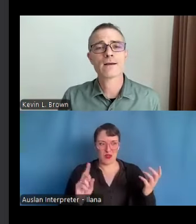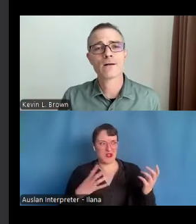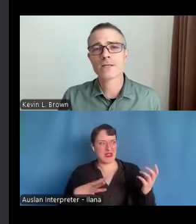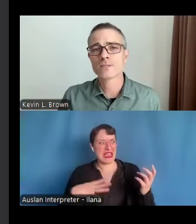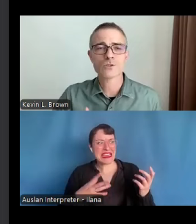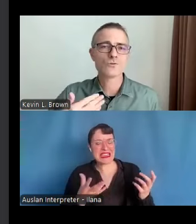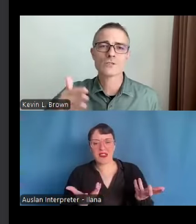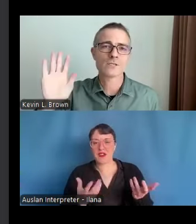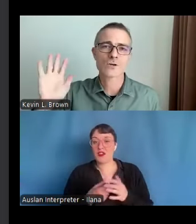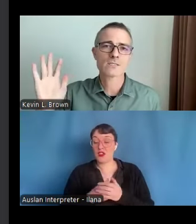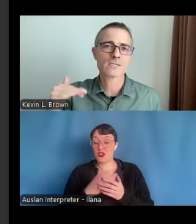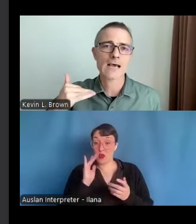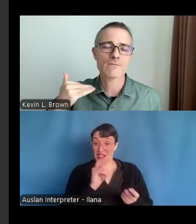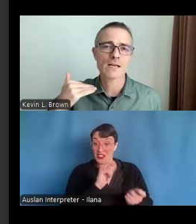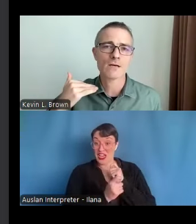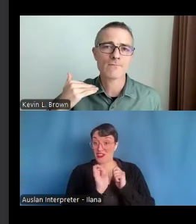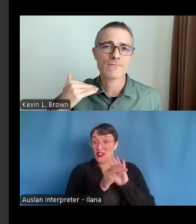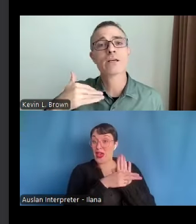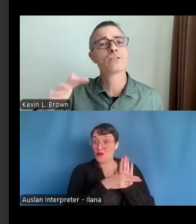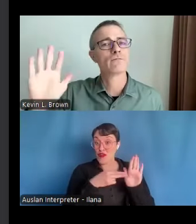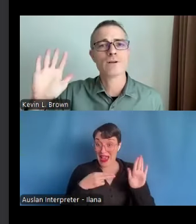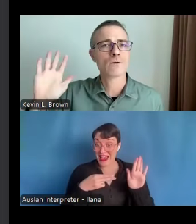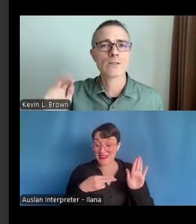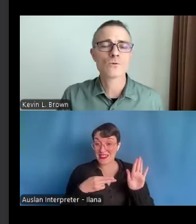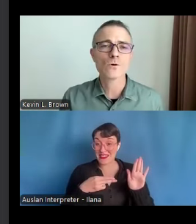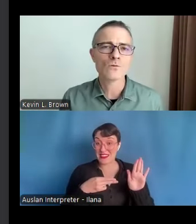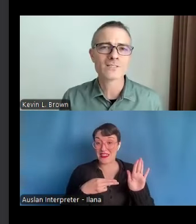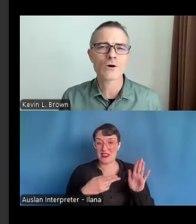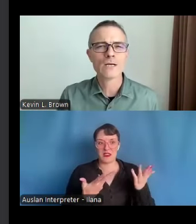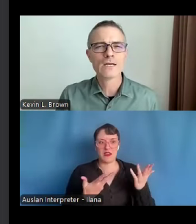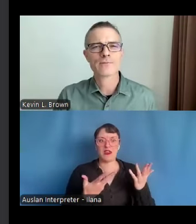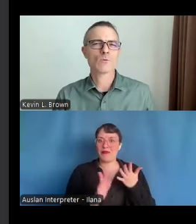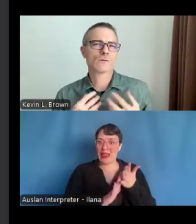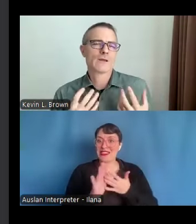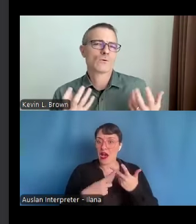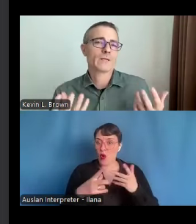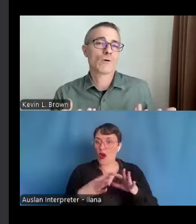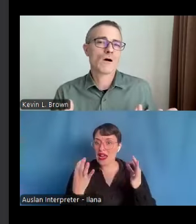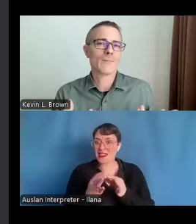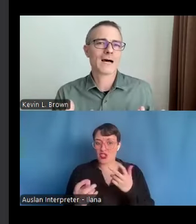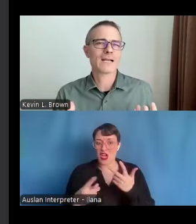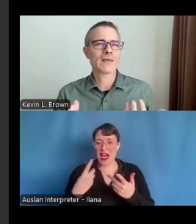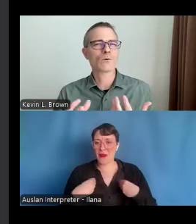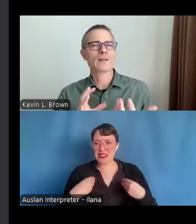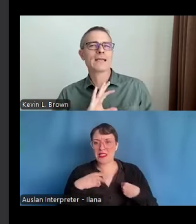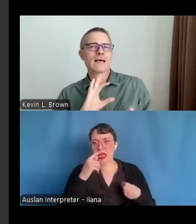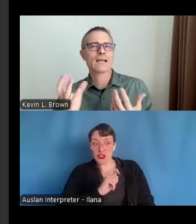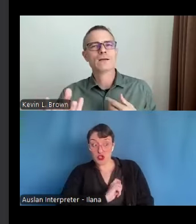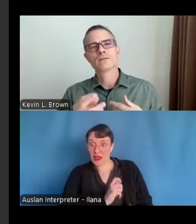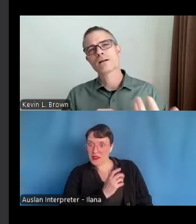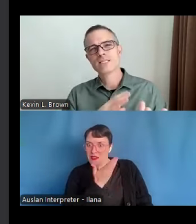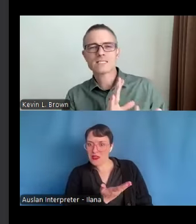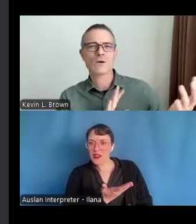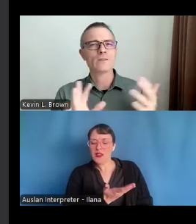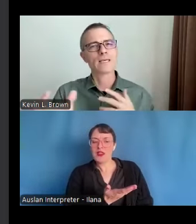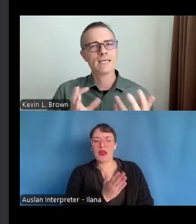brand, institutions and trusts and that foundation funding went through the roof. And so they were really wrong about it, and they were letting that